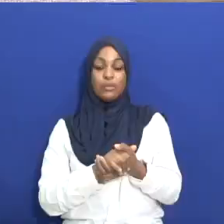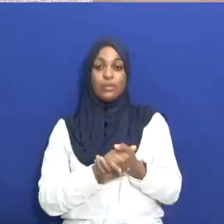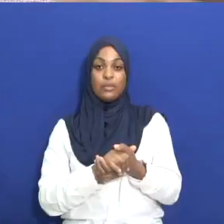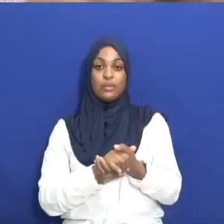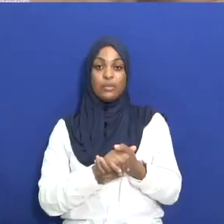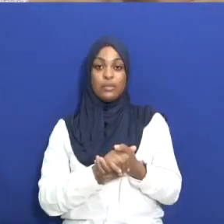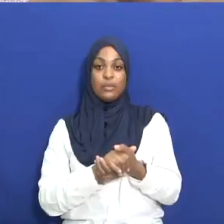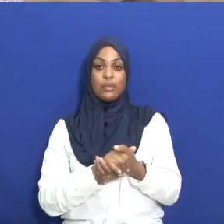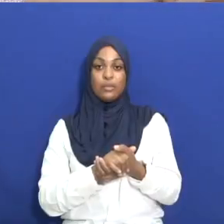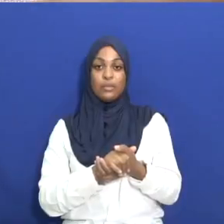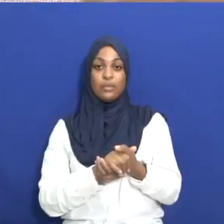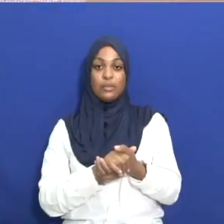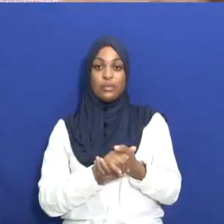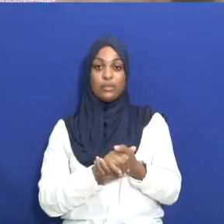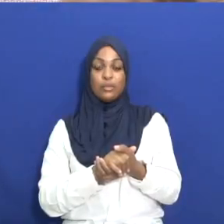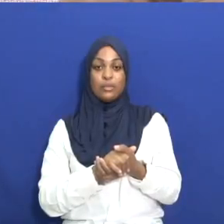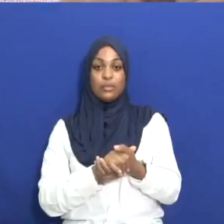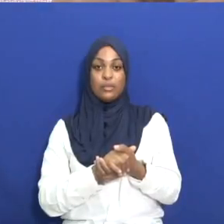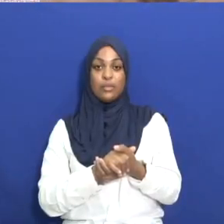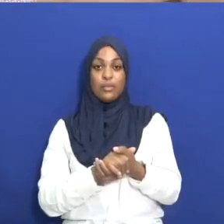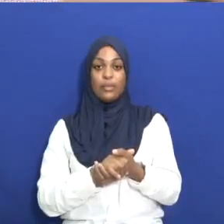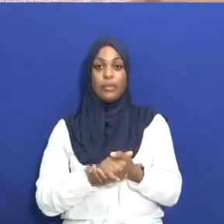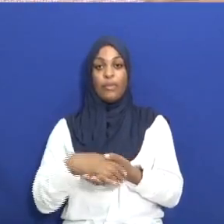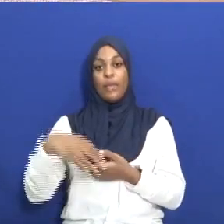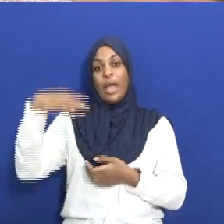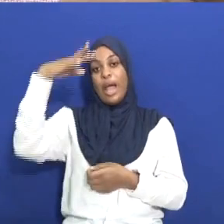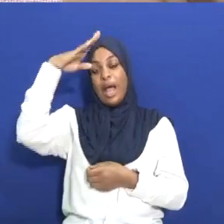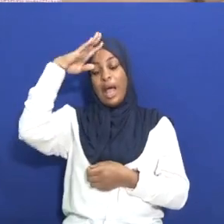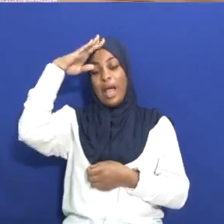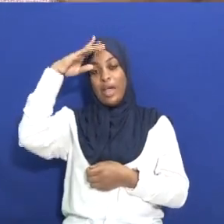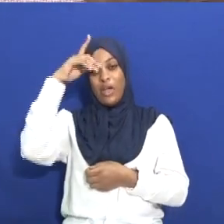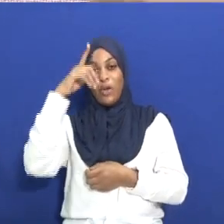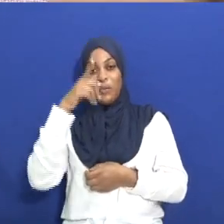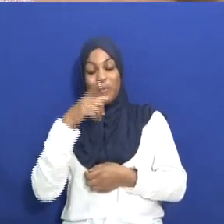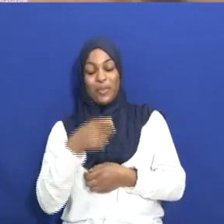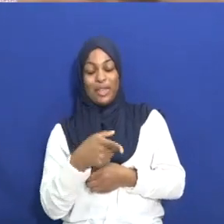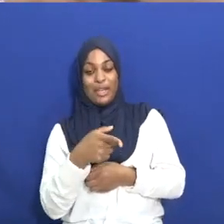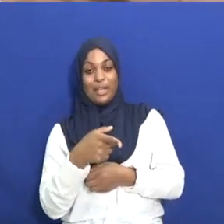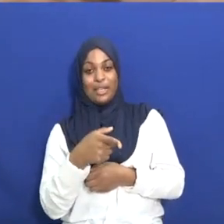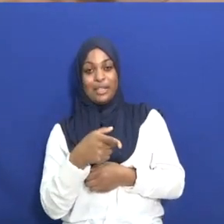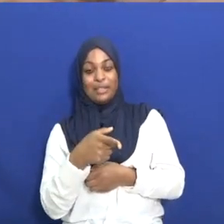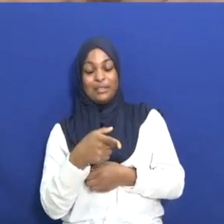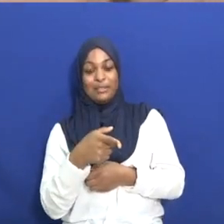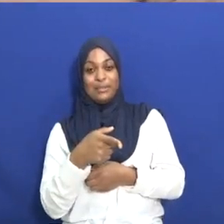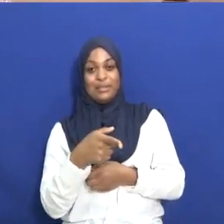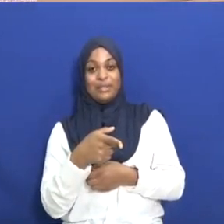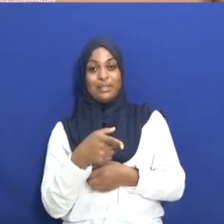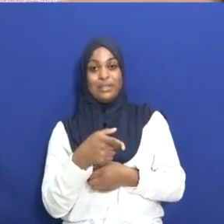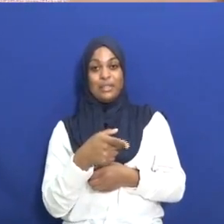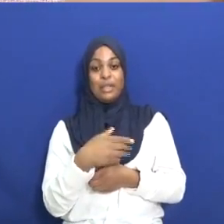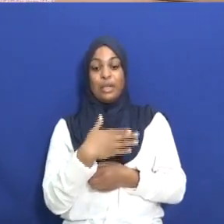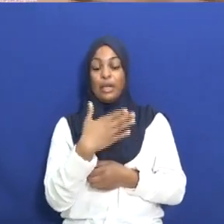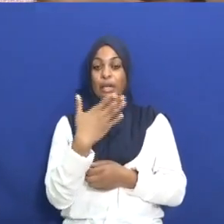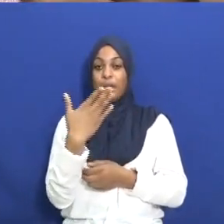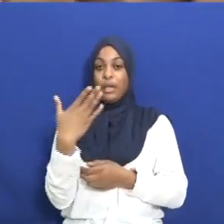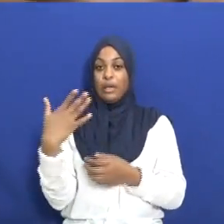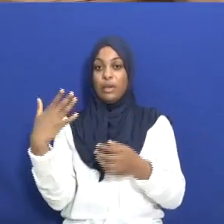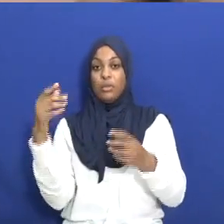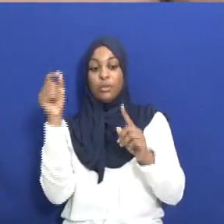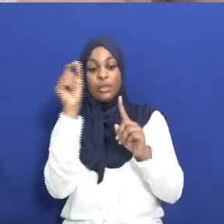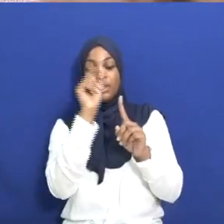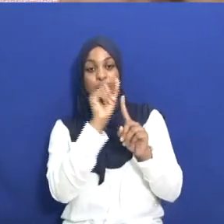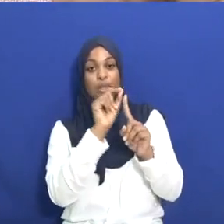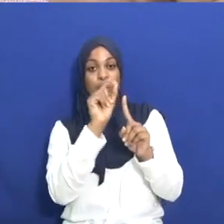I hope that you are better. You can write numbers in exponent form. You can show